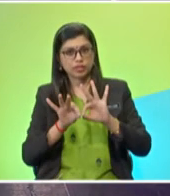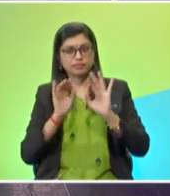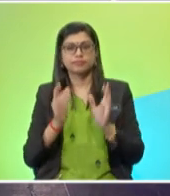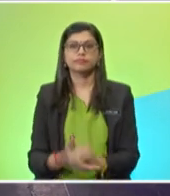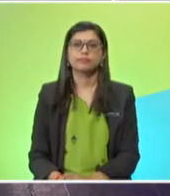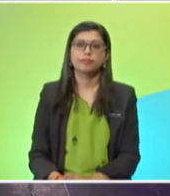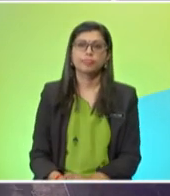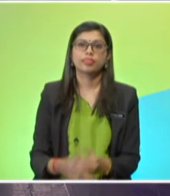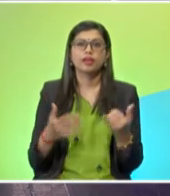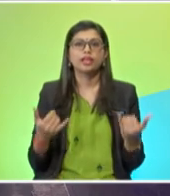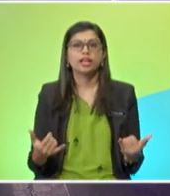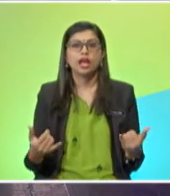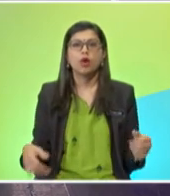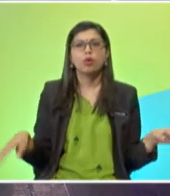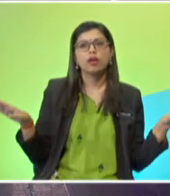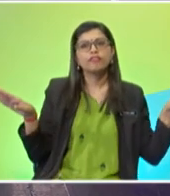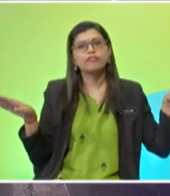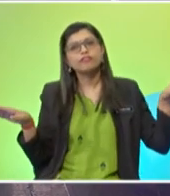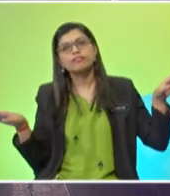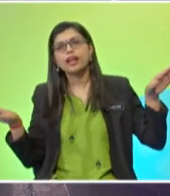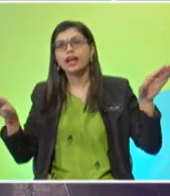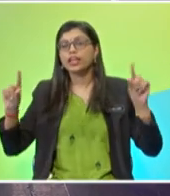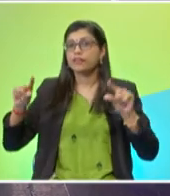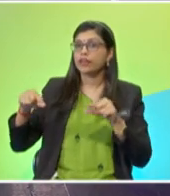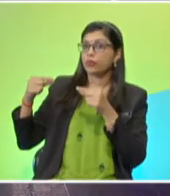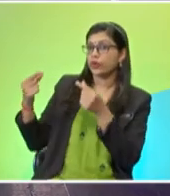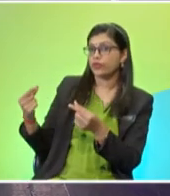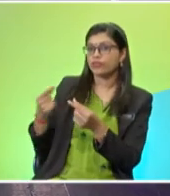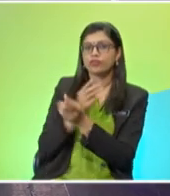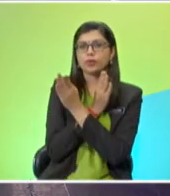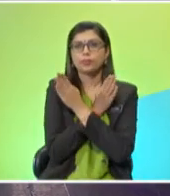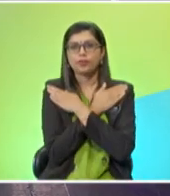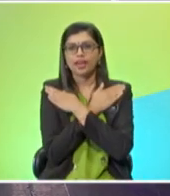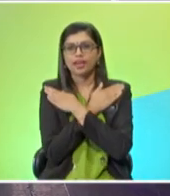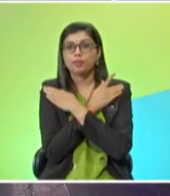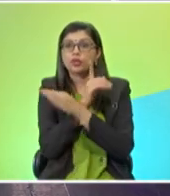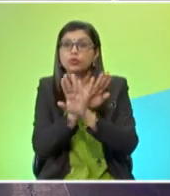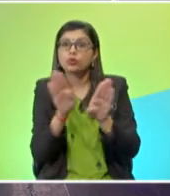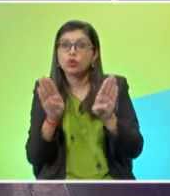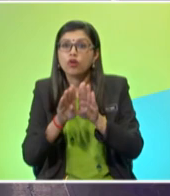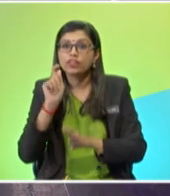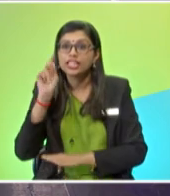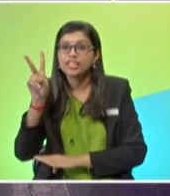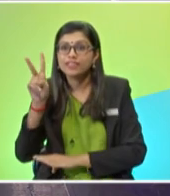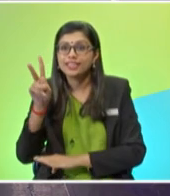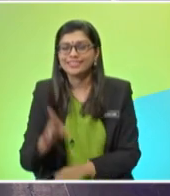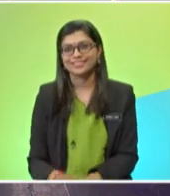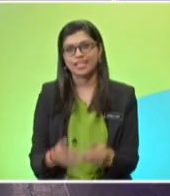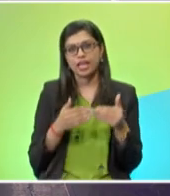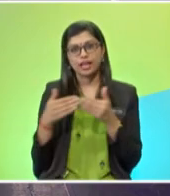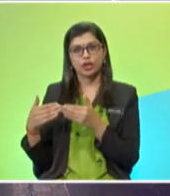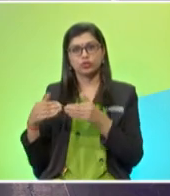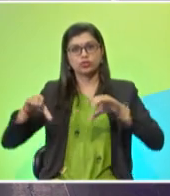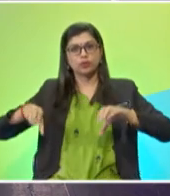to take a short vacation, a break, please stay tuned with us and continue to make your craft because we are going